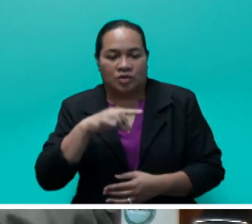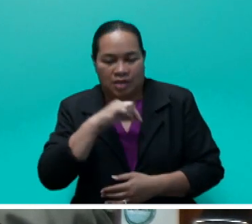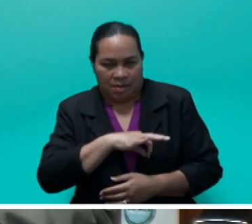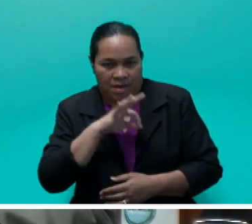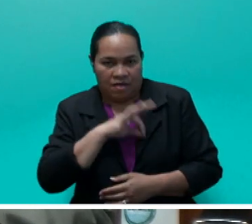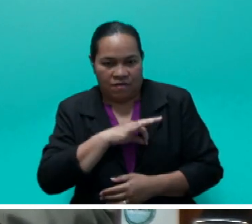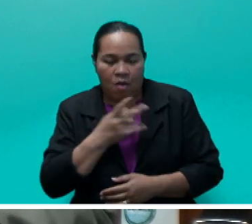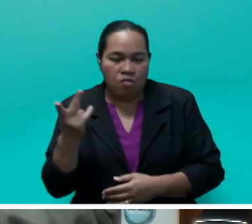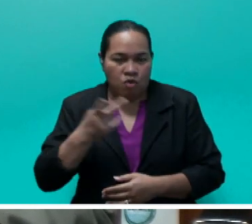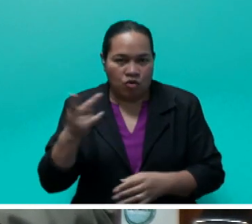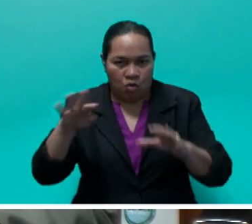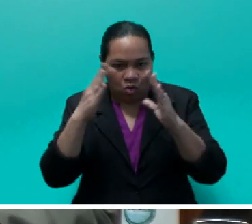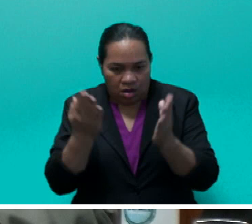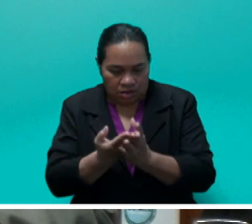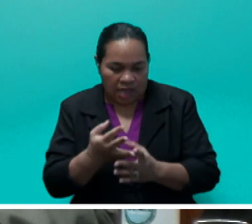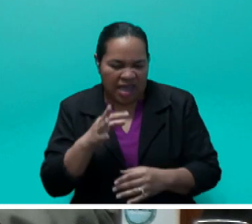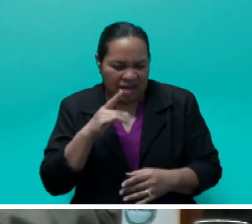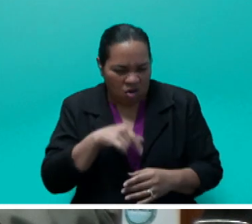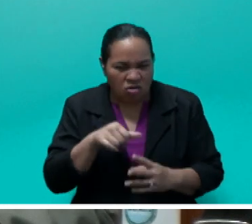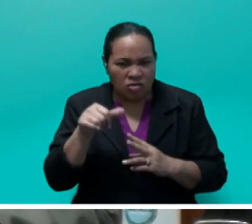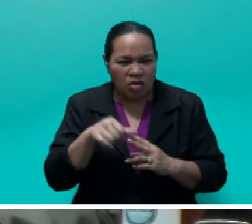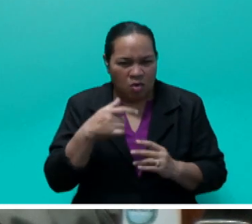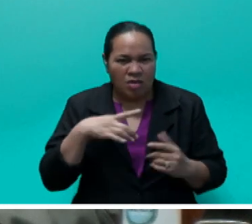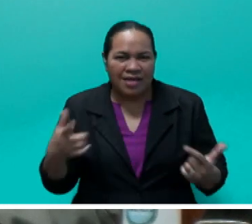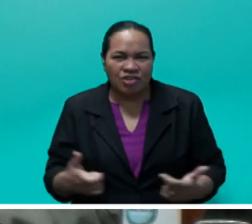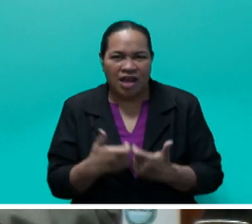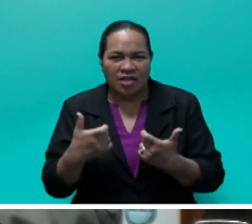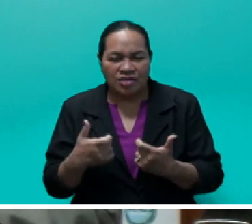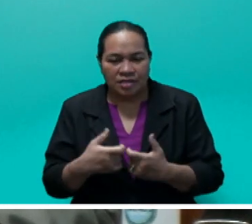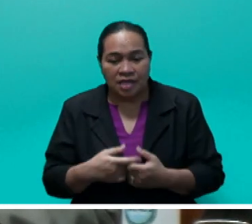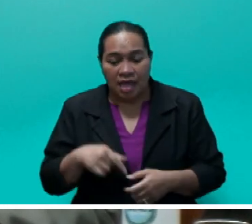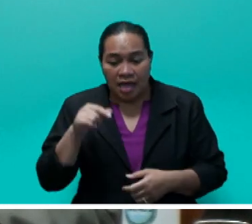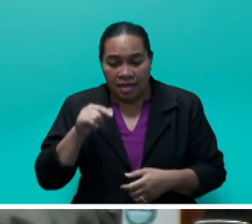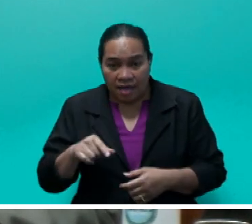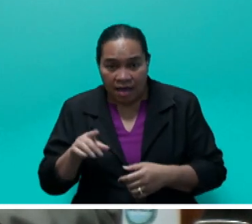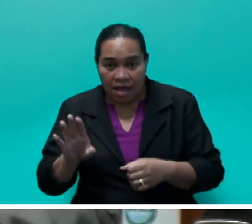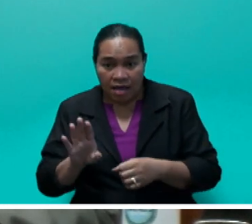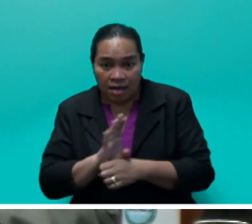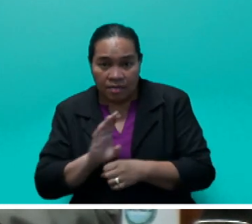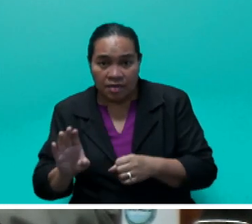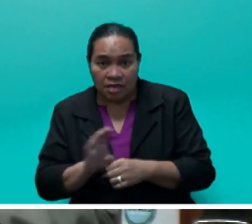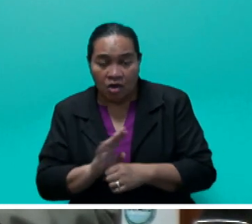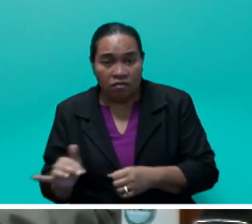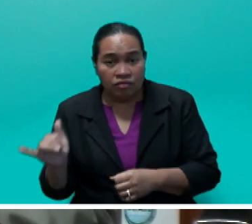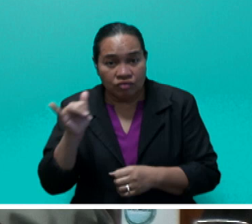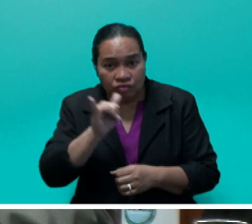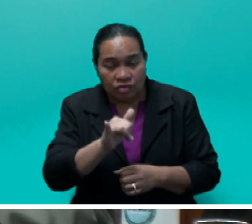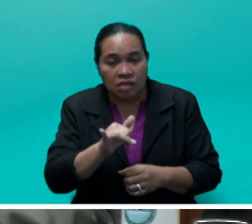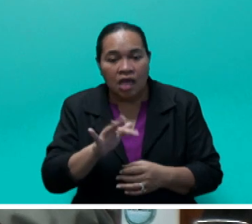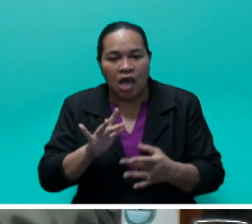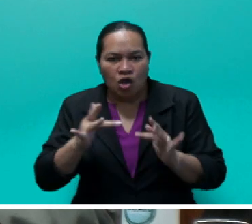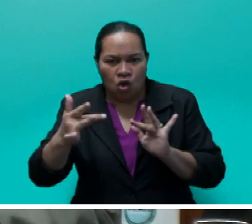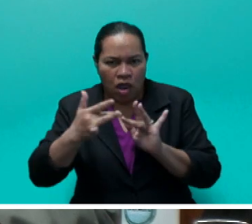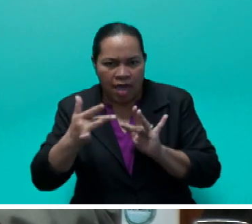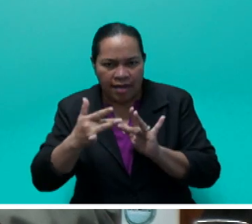regional challenges. The industry is a global connector, fostering interactions among people,